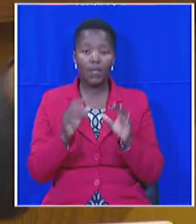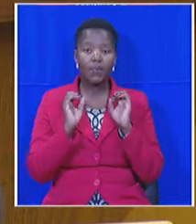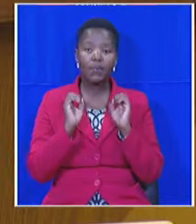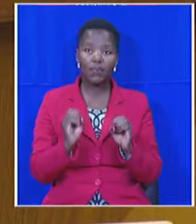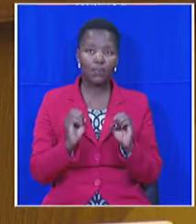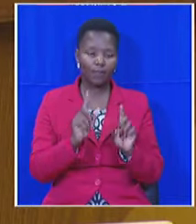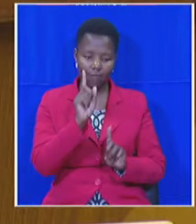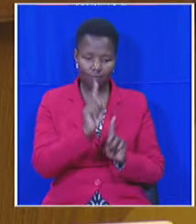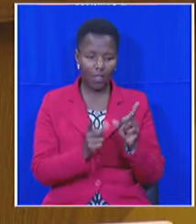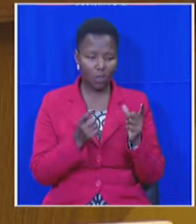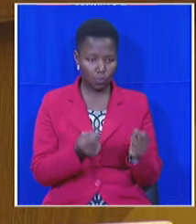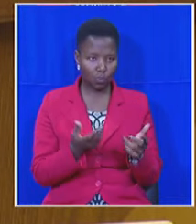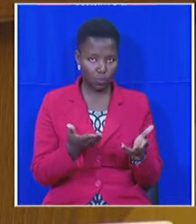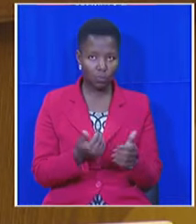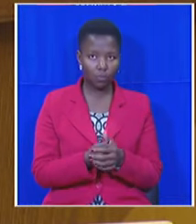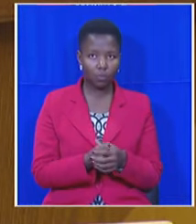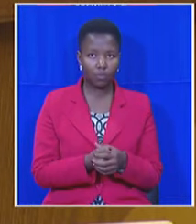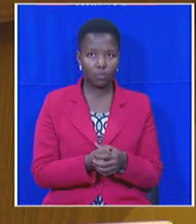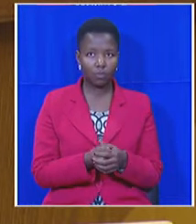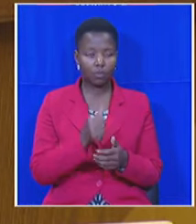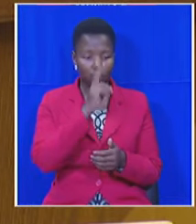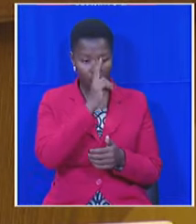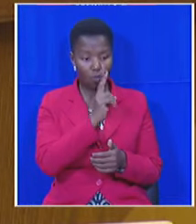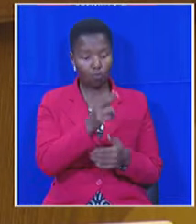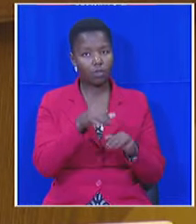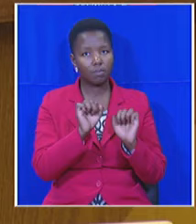failed to do that. That is the people. Honorable Chairperson,